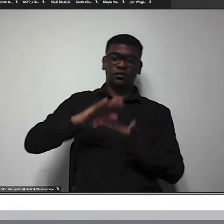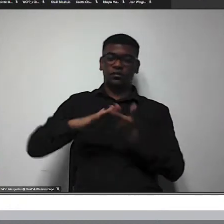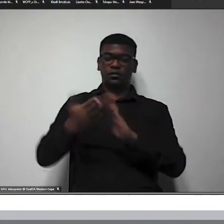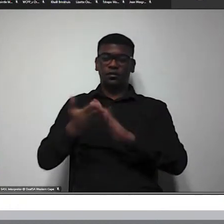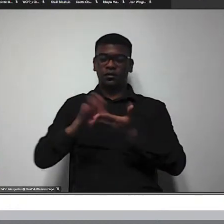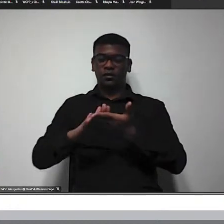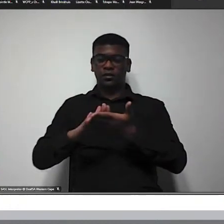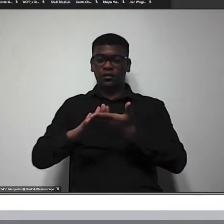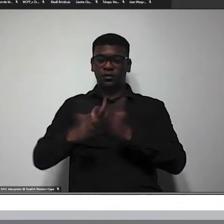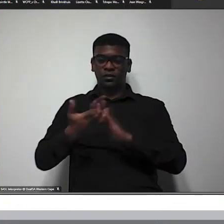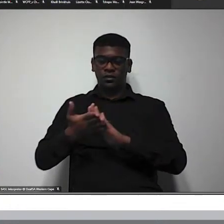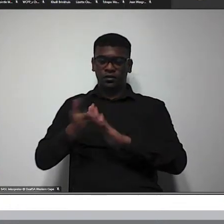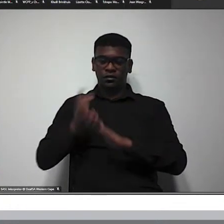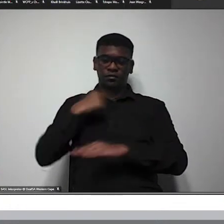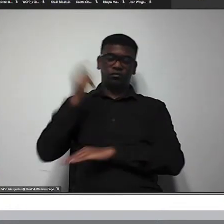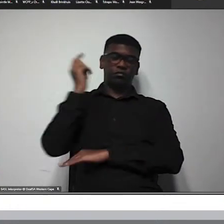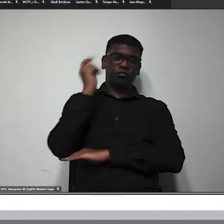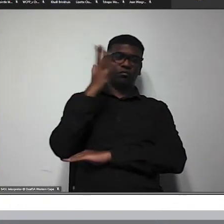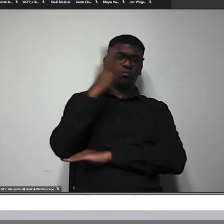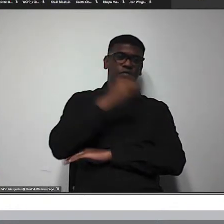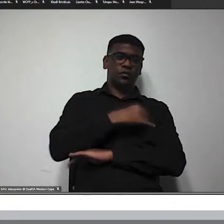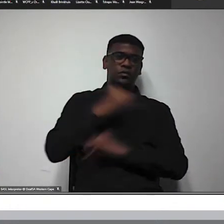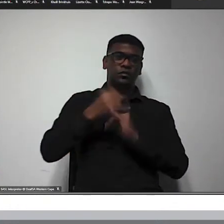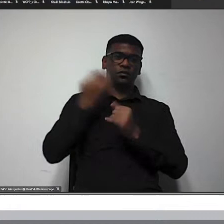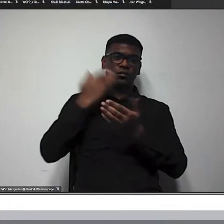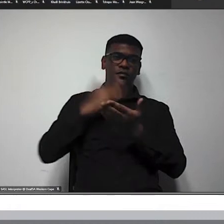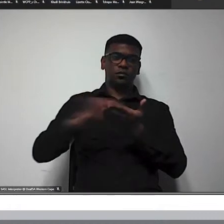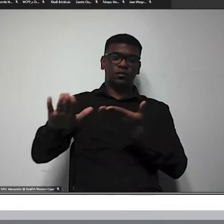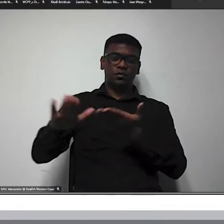the areas here in Mitchell's Plain.